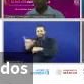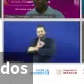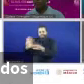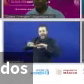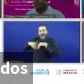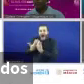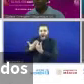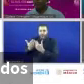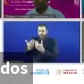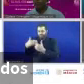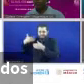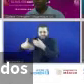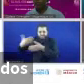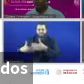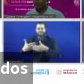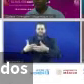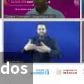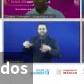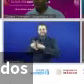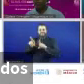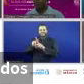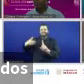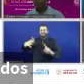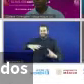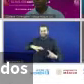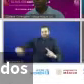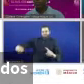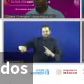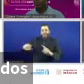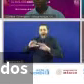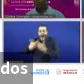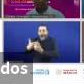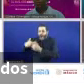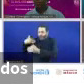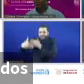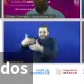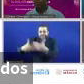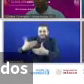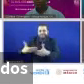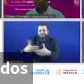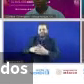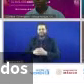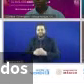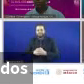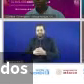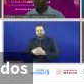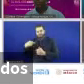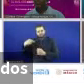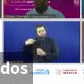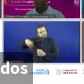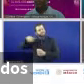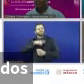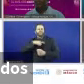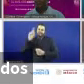health discussion, making this a human rights discussion. The will and the need to